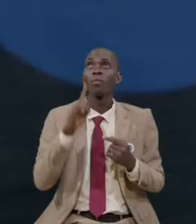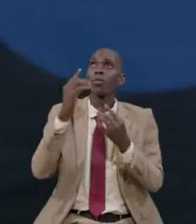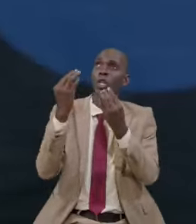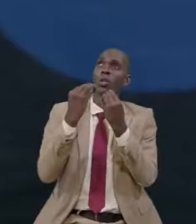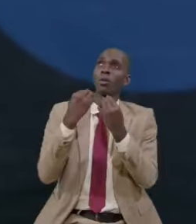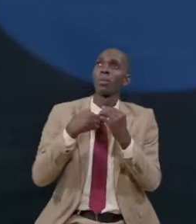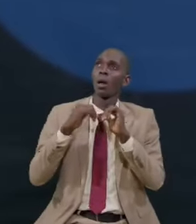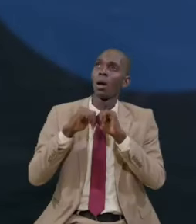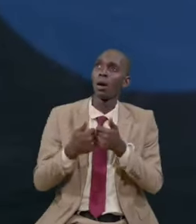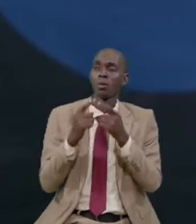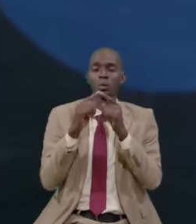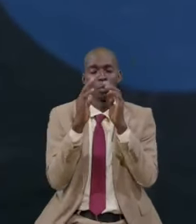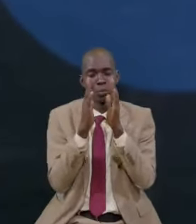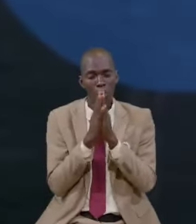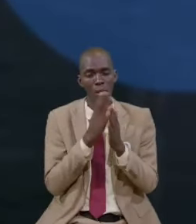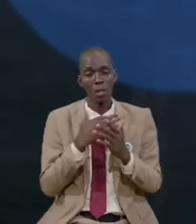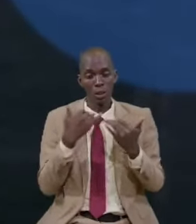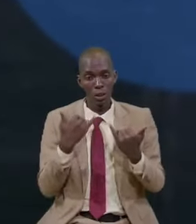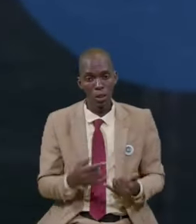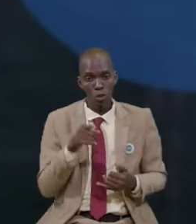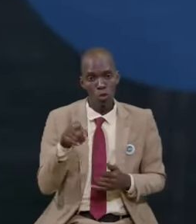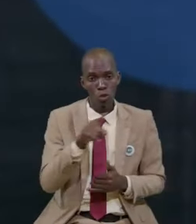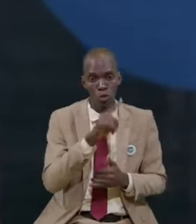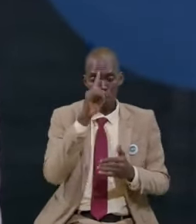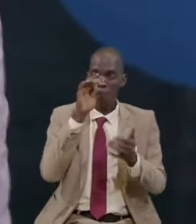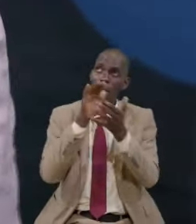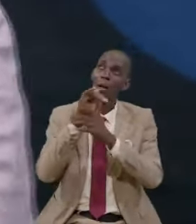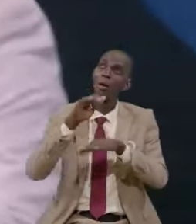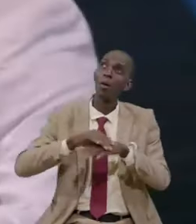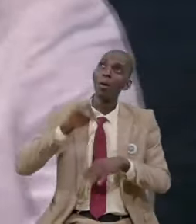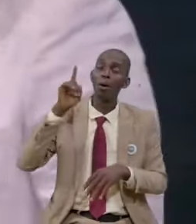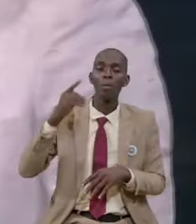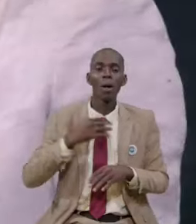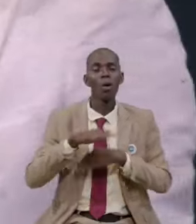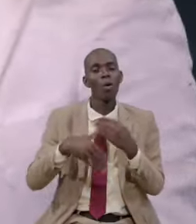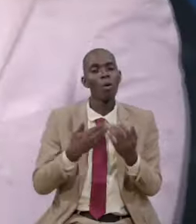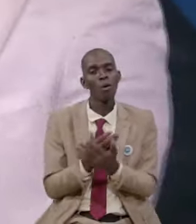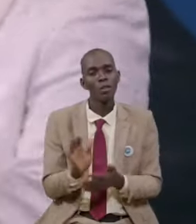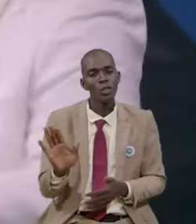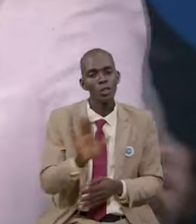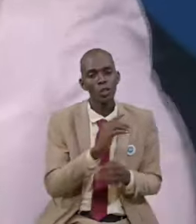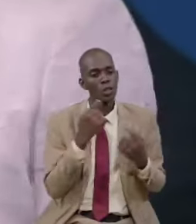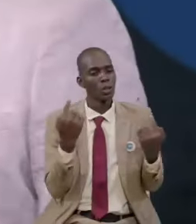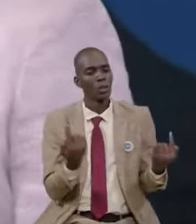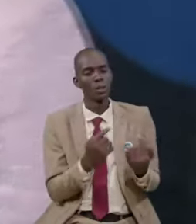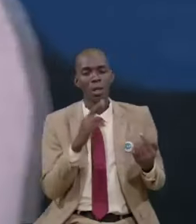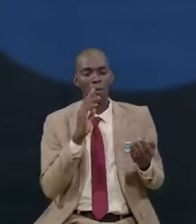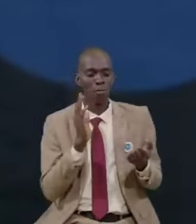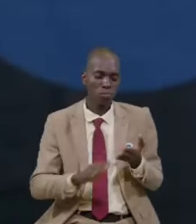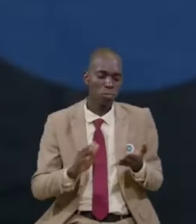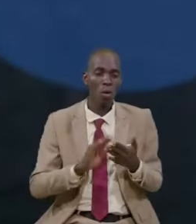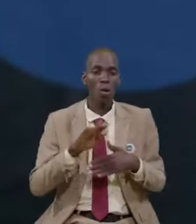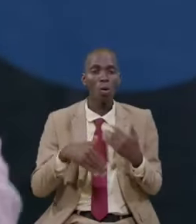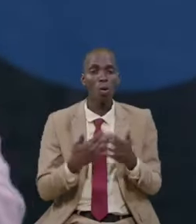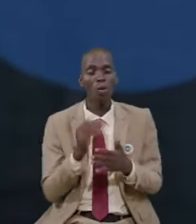on him and all your sins are forgiven. All the chains of sin, they are broken away